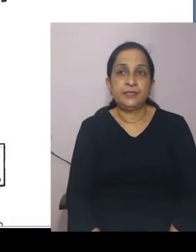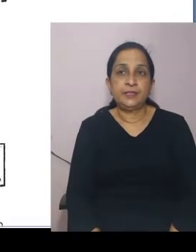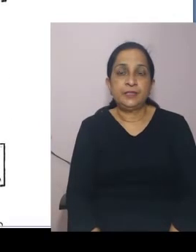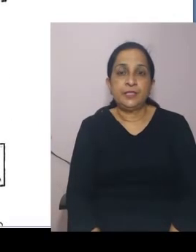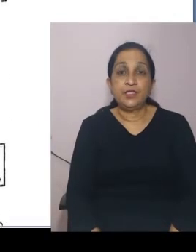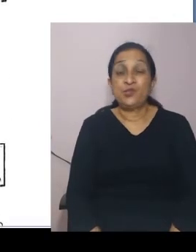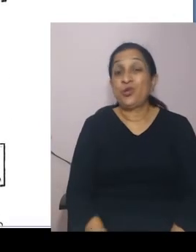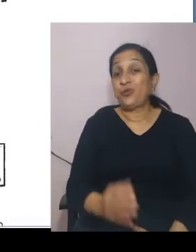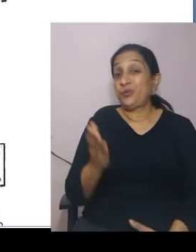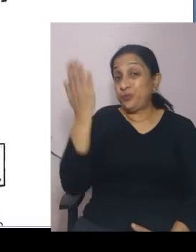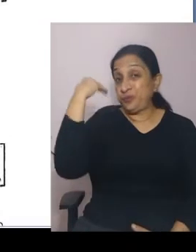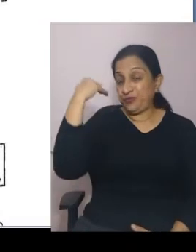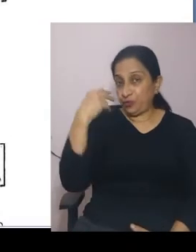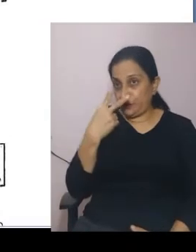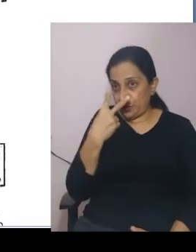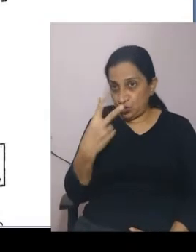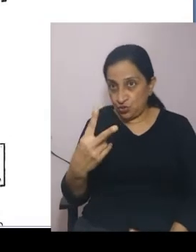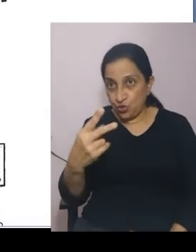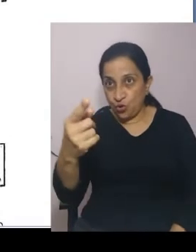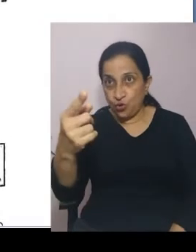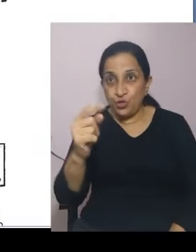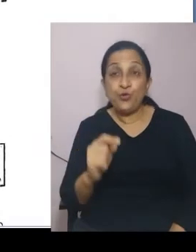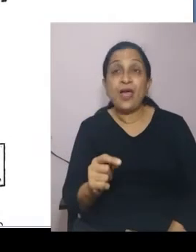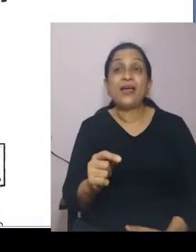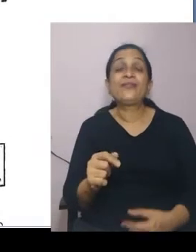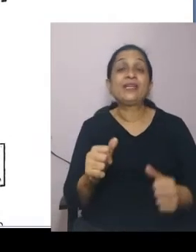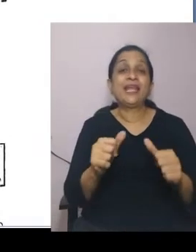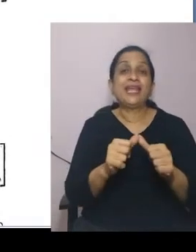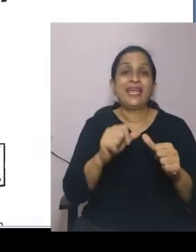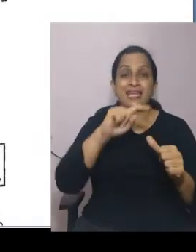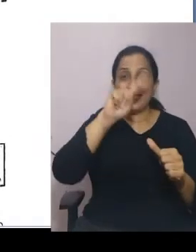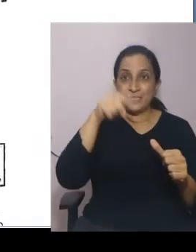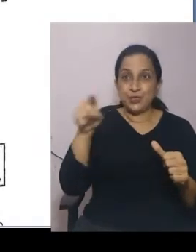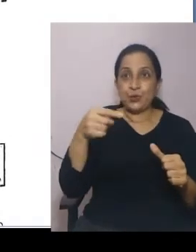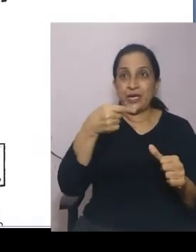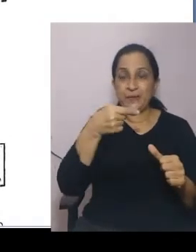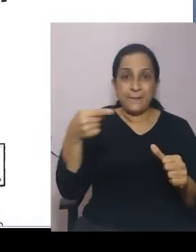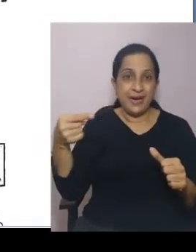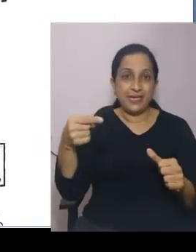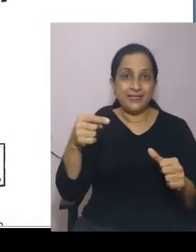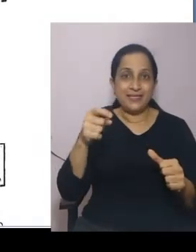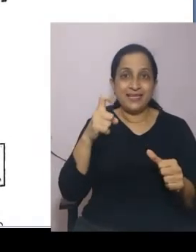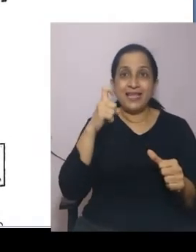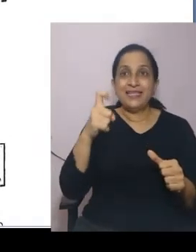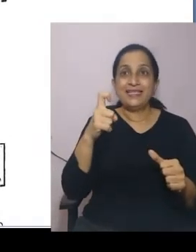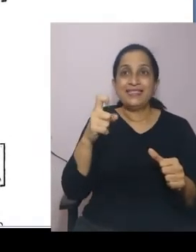to the top. We got the equation in part A.